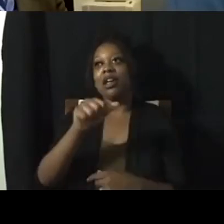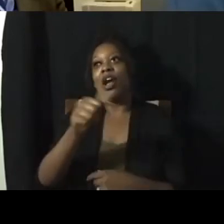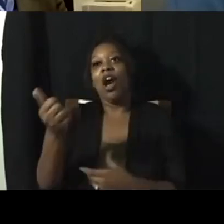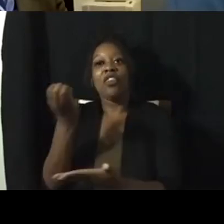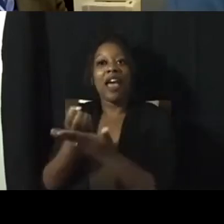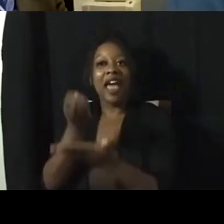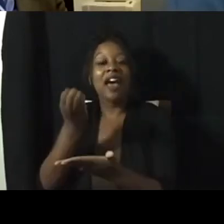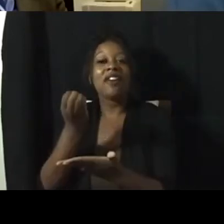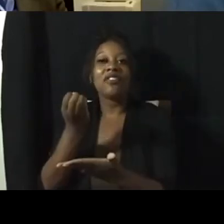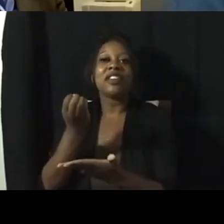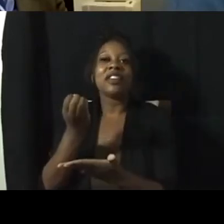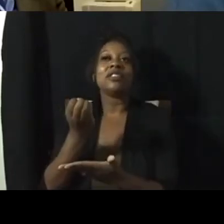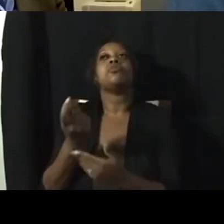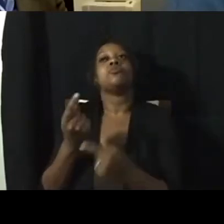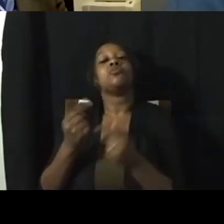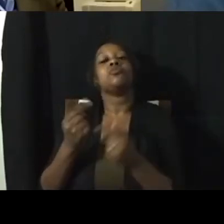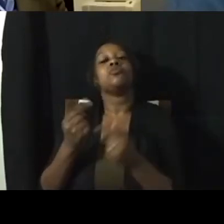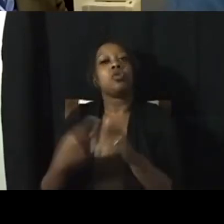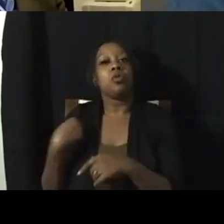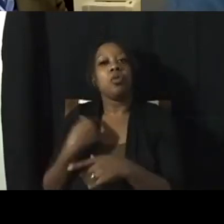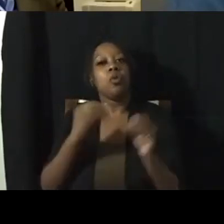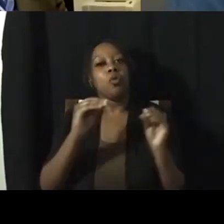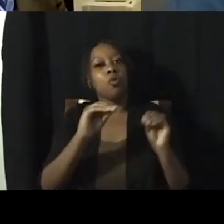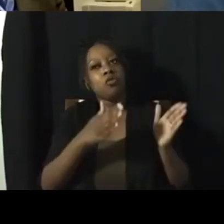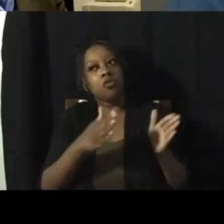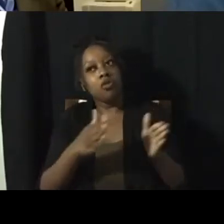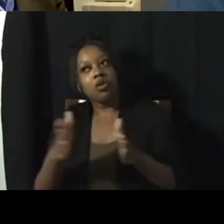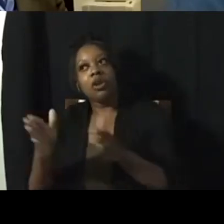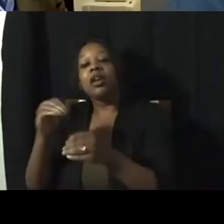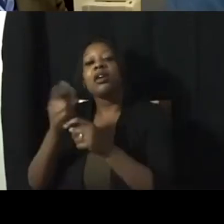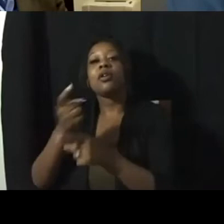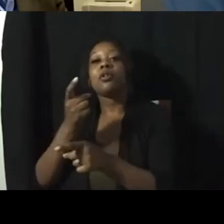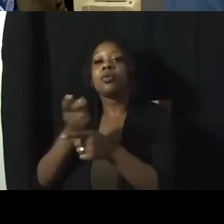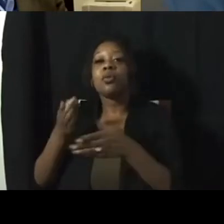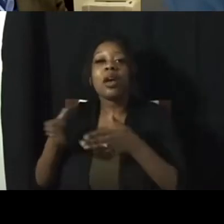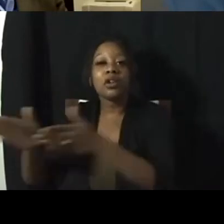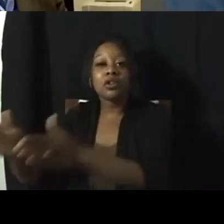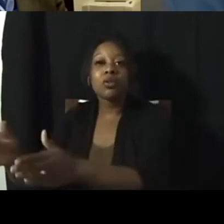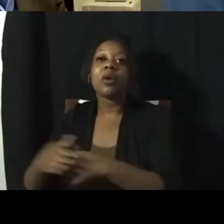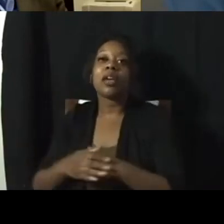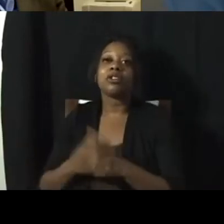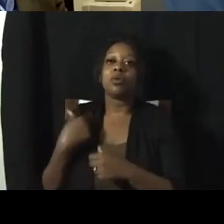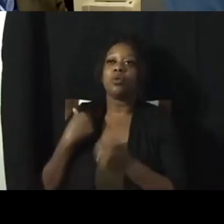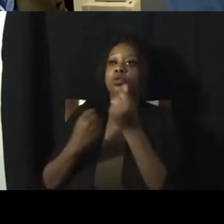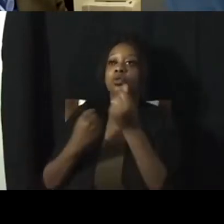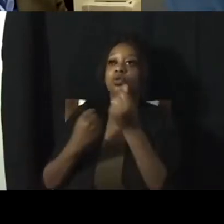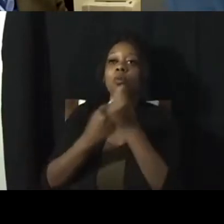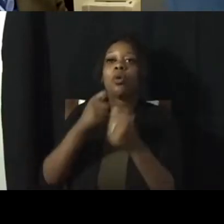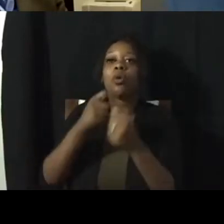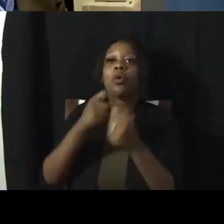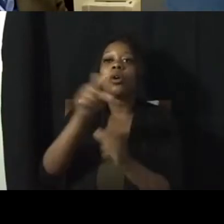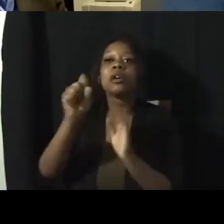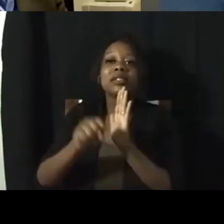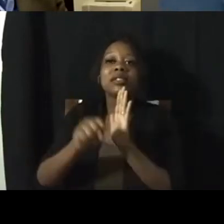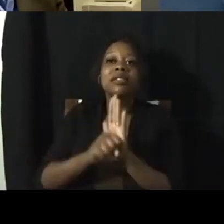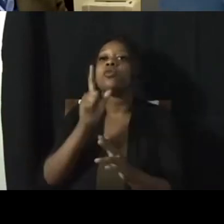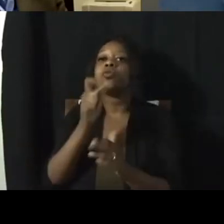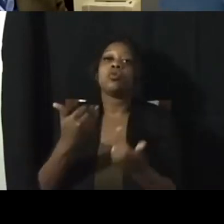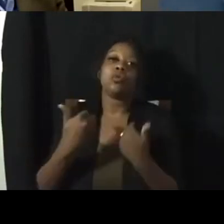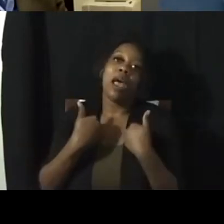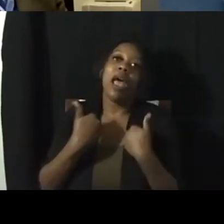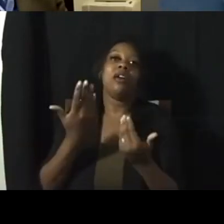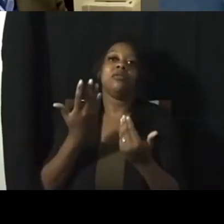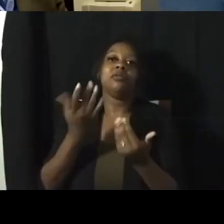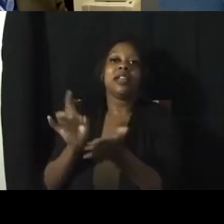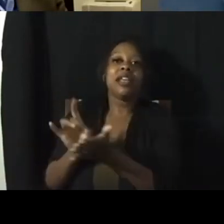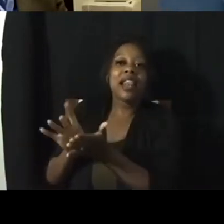that we're moving in the right direction. We know at least 4 states have eliminated the option of paying individuals with disabilities a subminimum